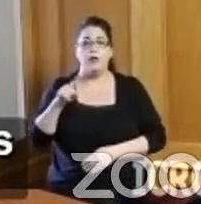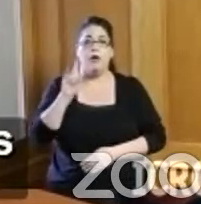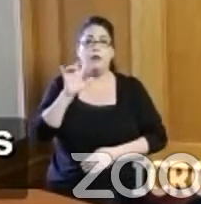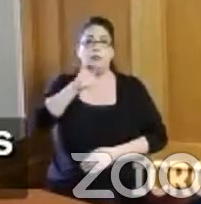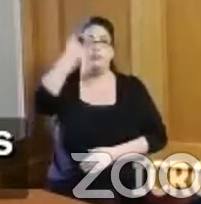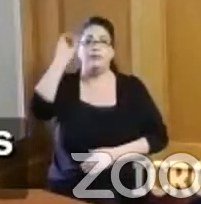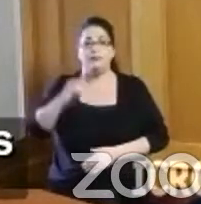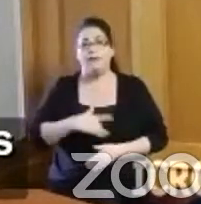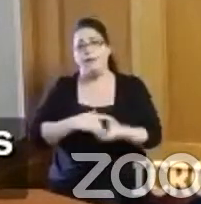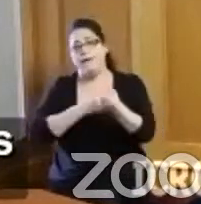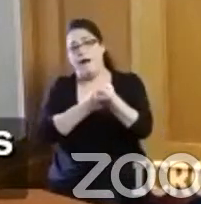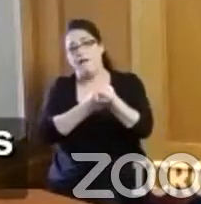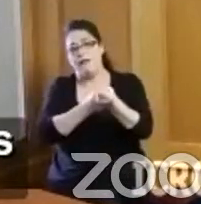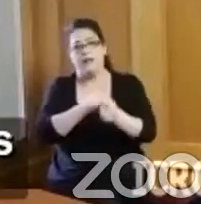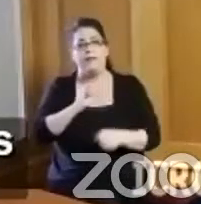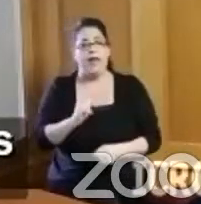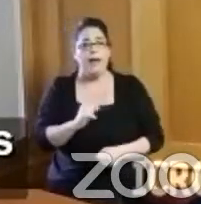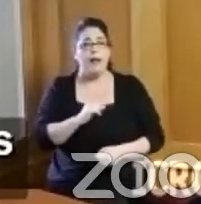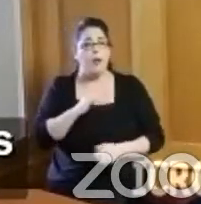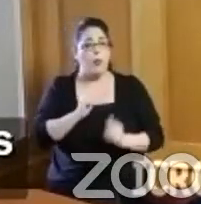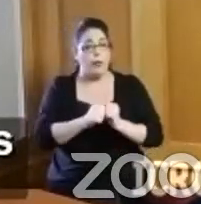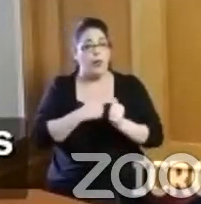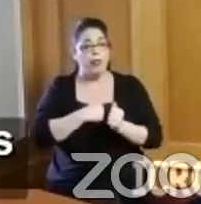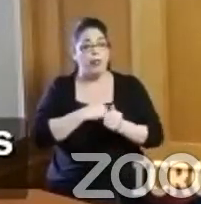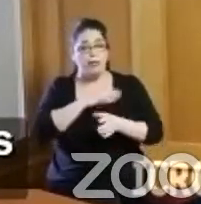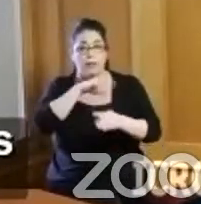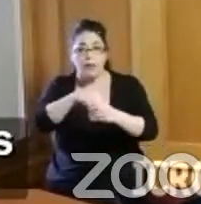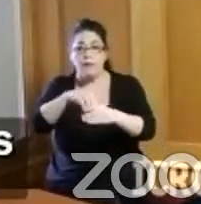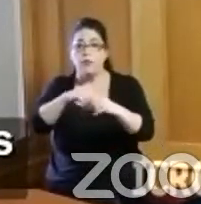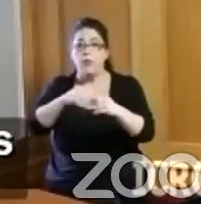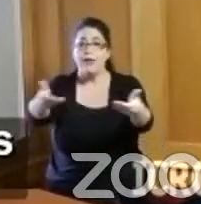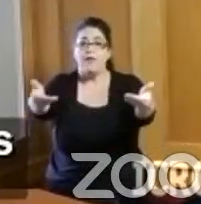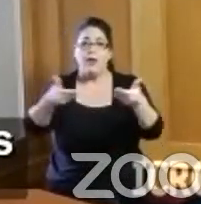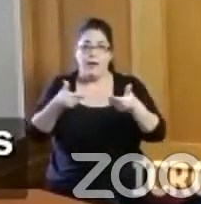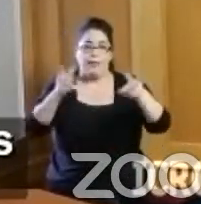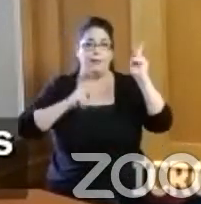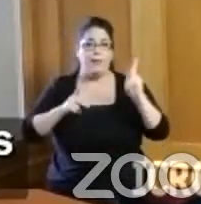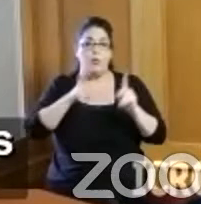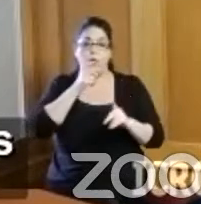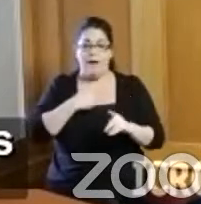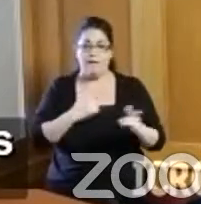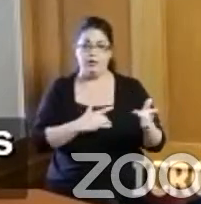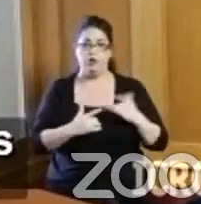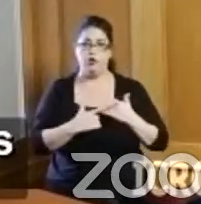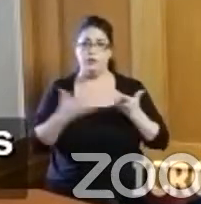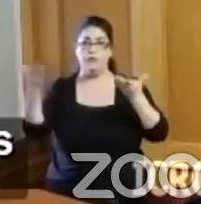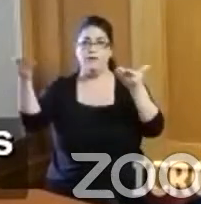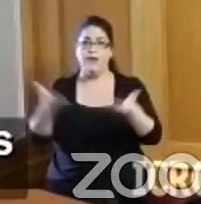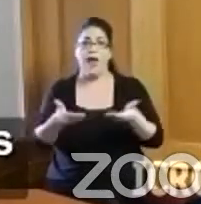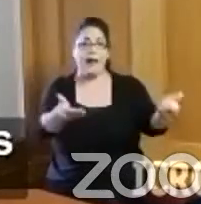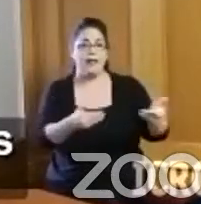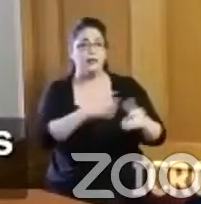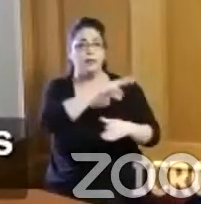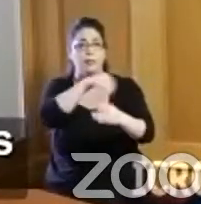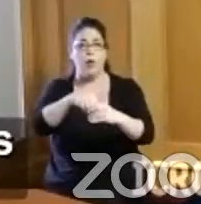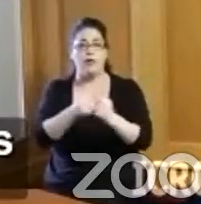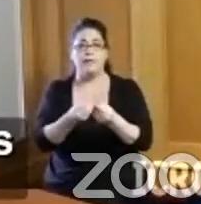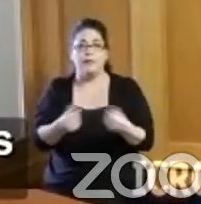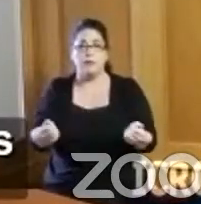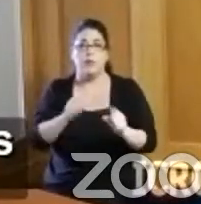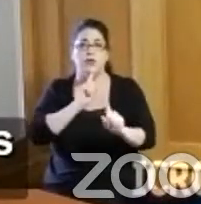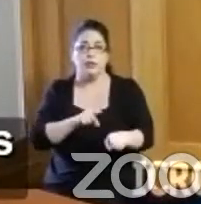confident that an engaged approach where we're inviting the people that have legitimate concerns to be part of this